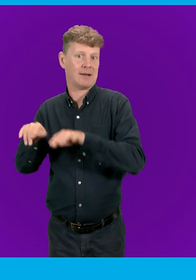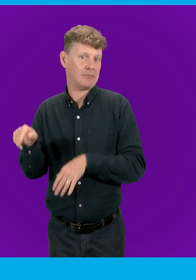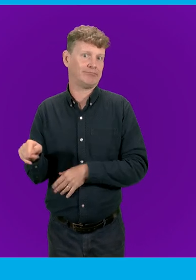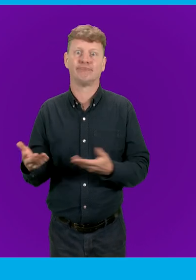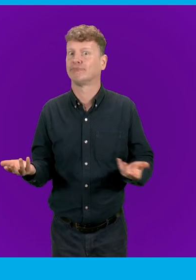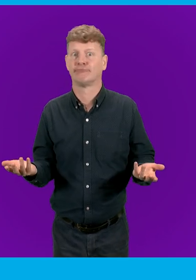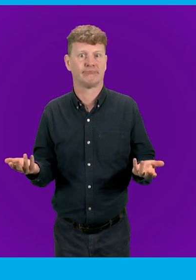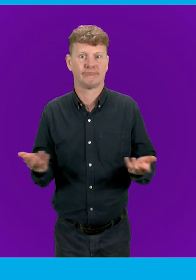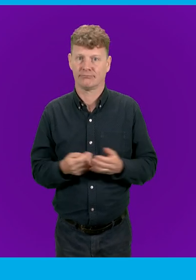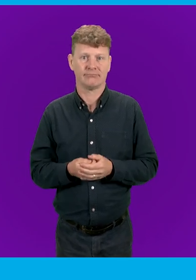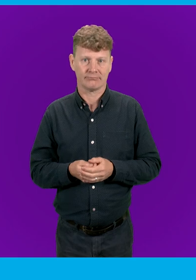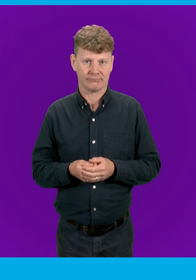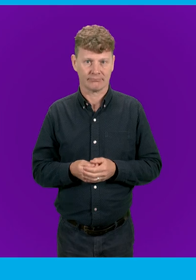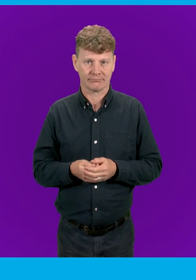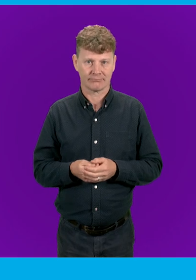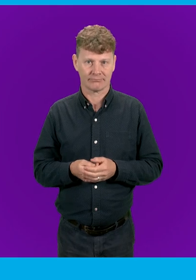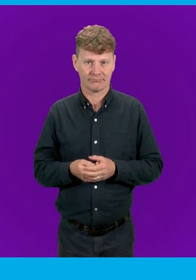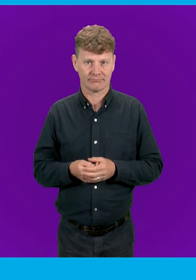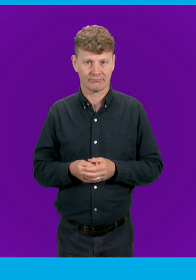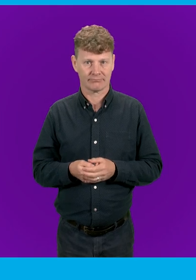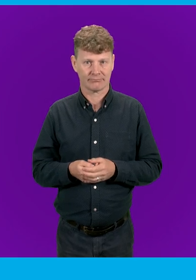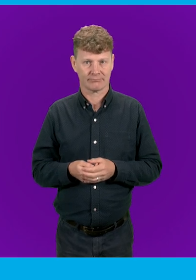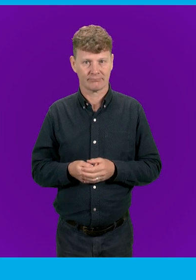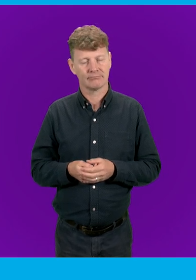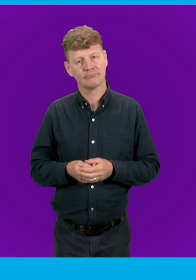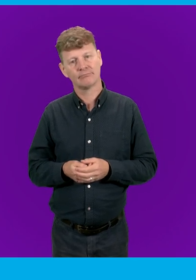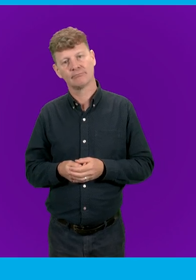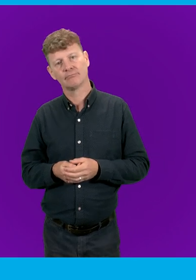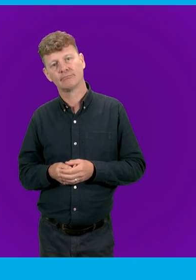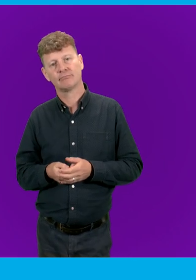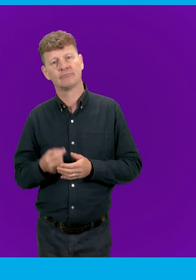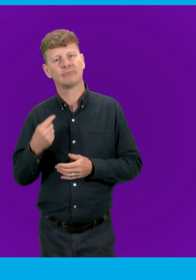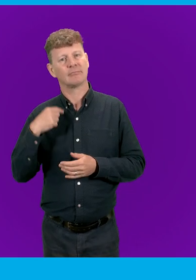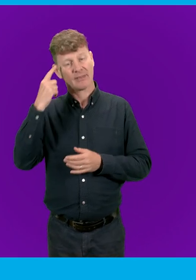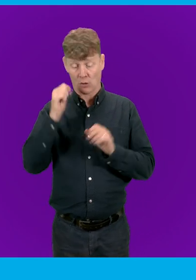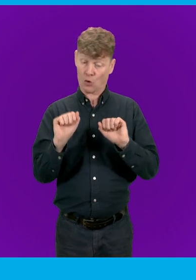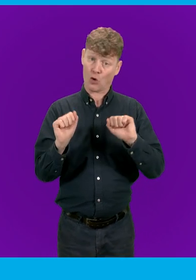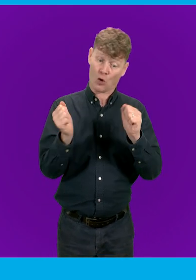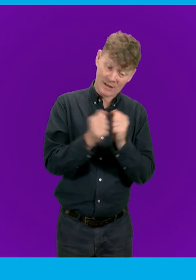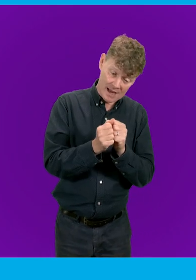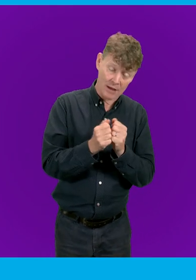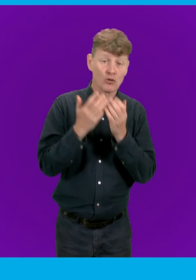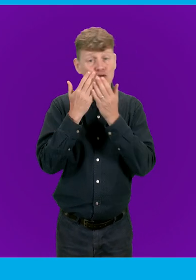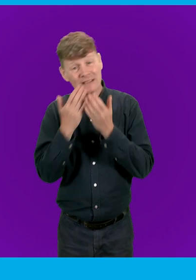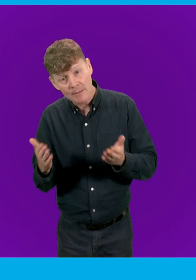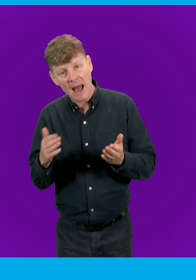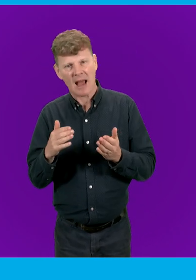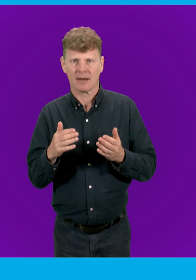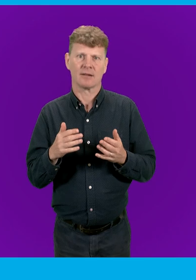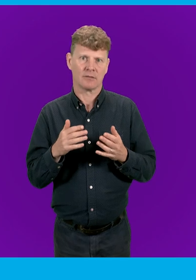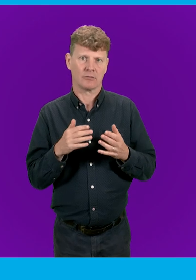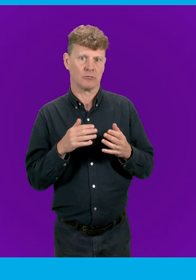And I think a large part of like consent and respect is parents being able to